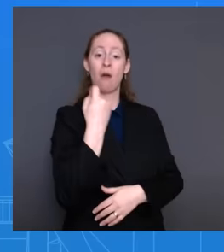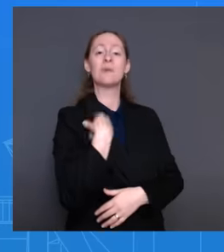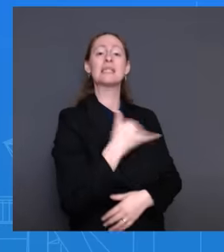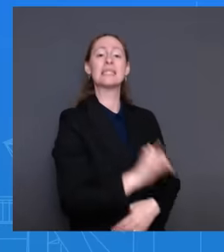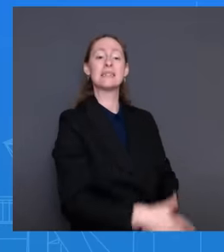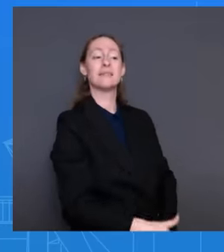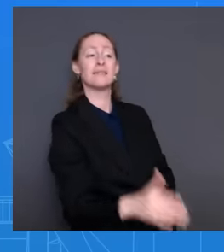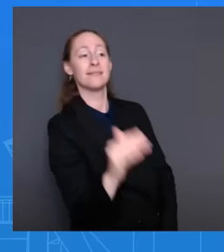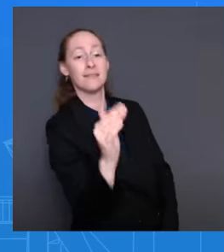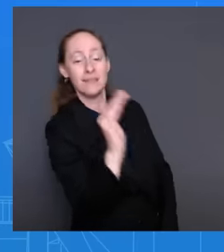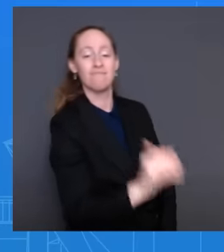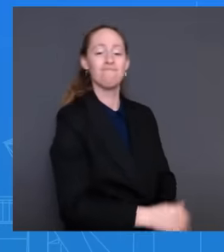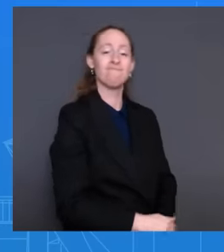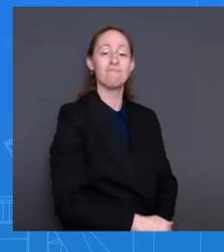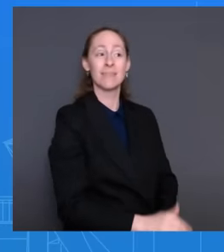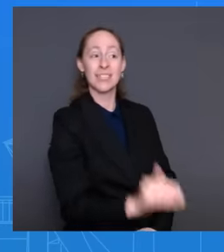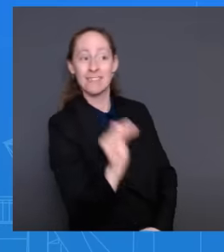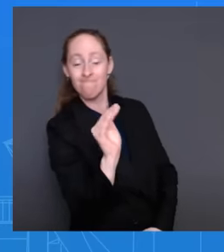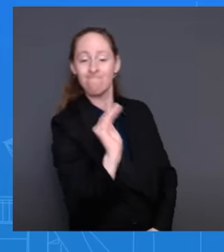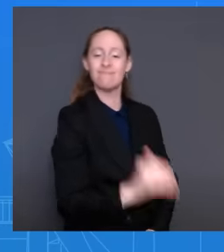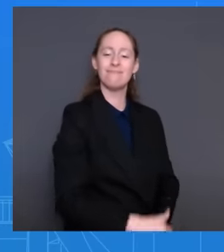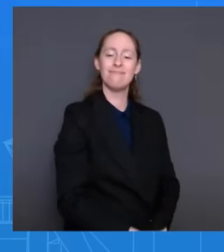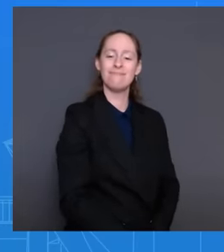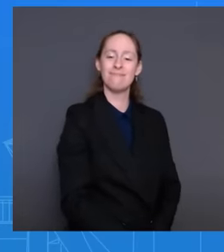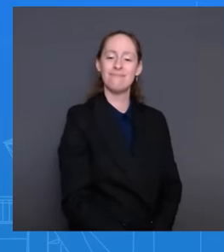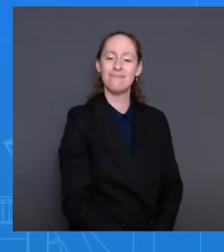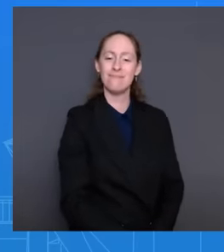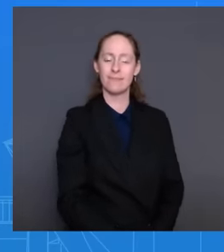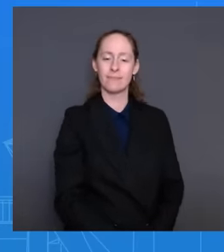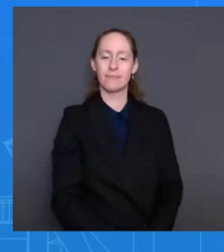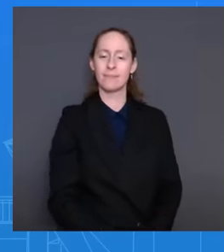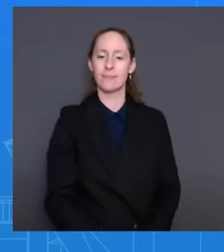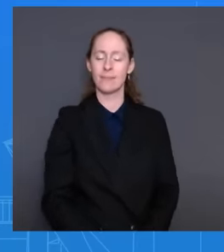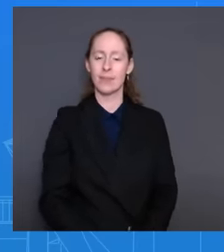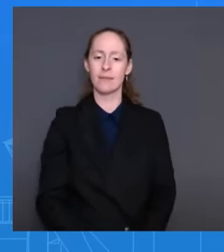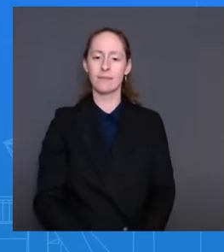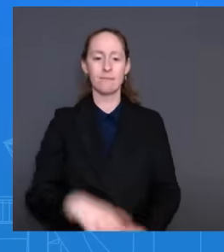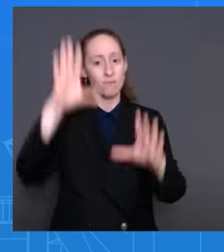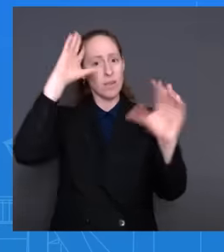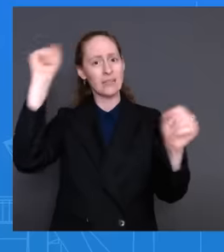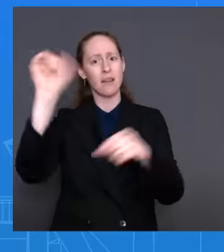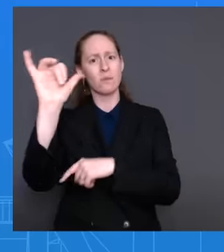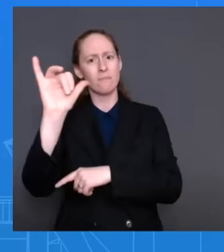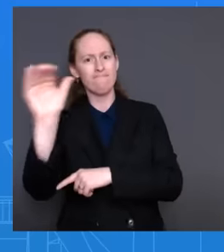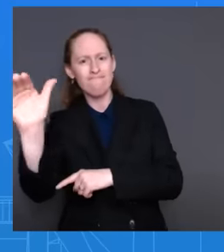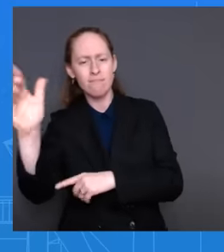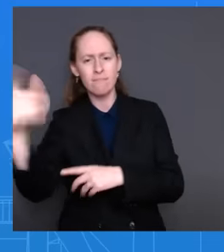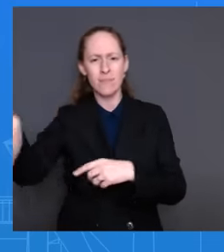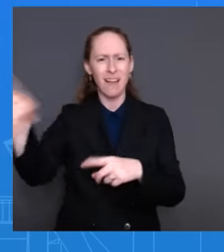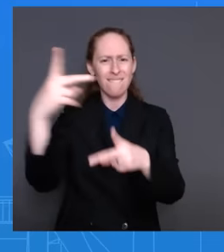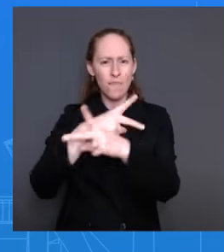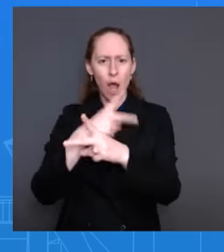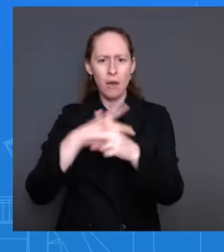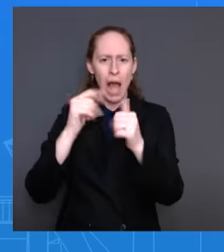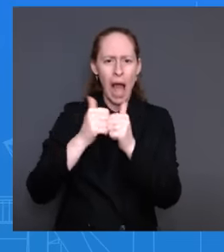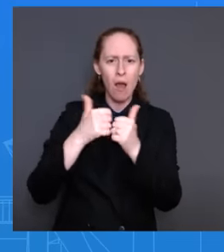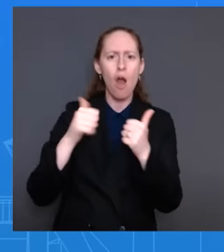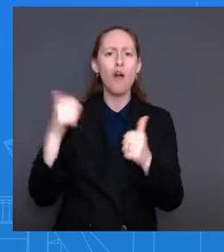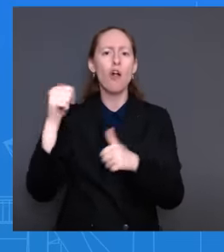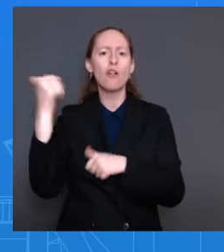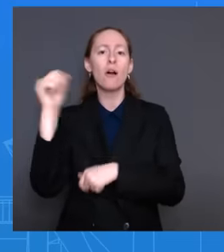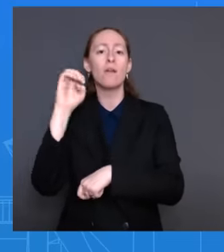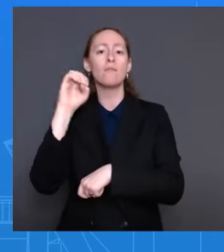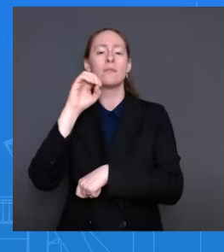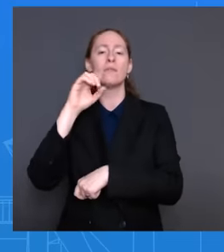He directed his team to look at additional ways for executive action. So that doesn't stop from us on our